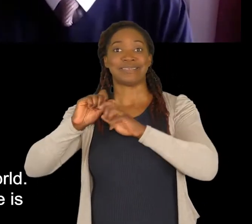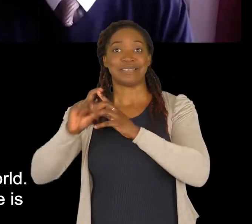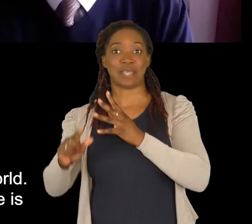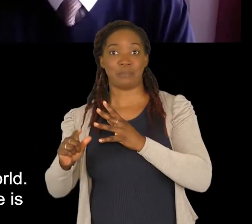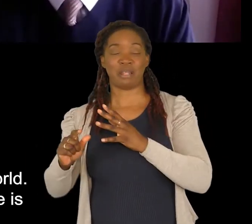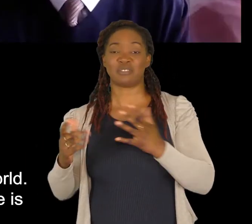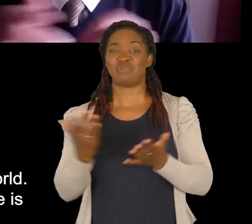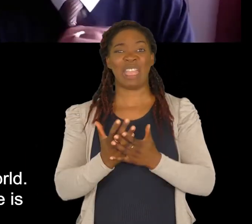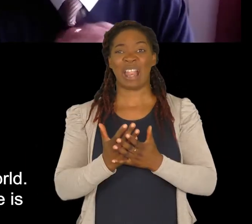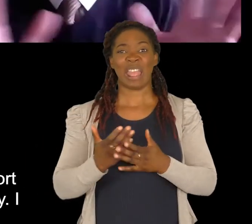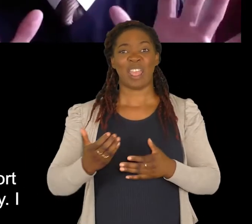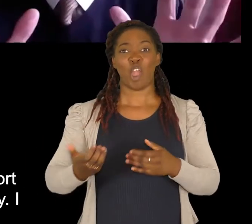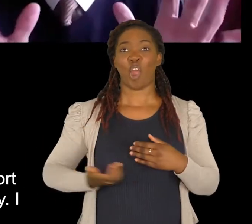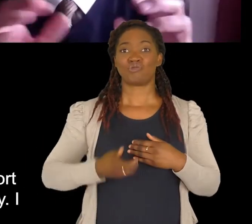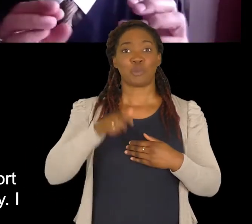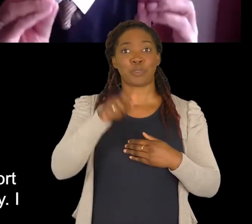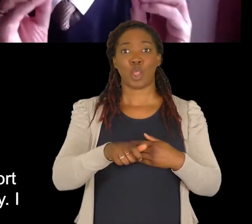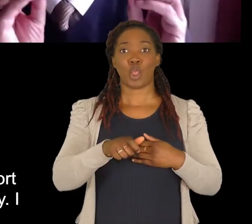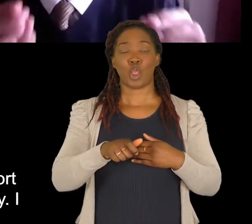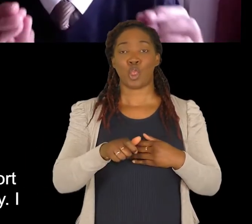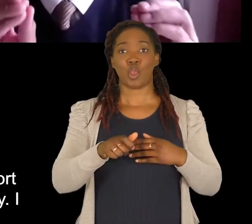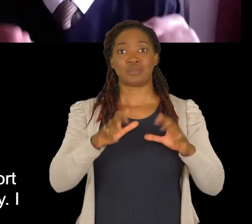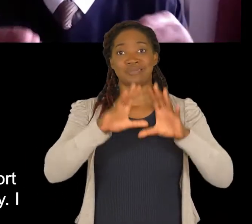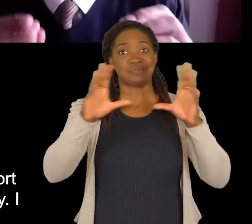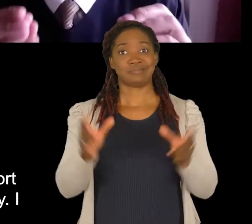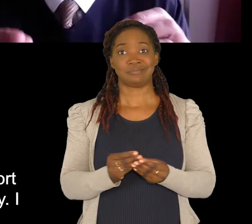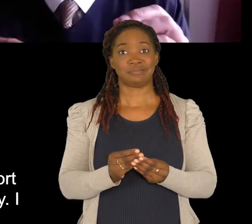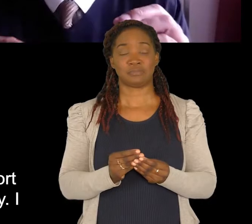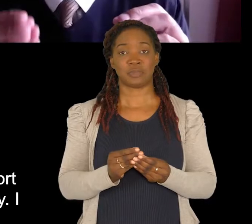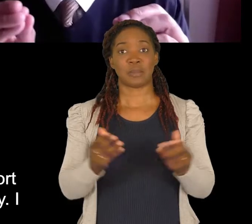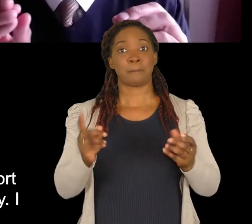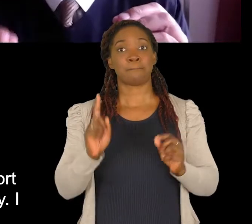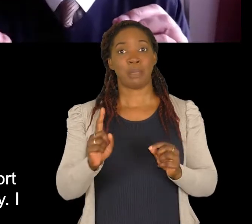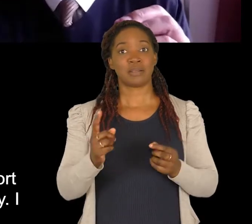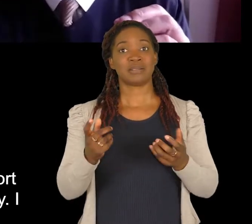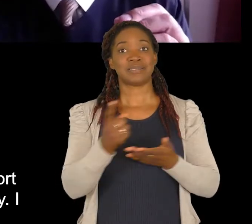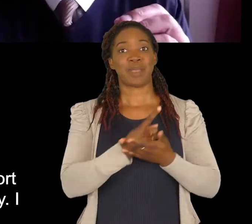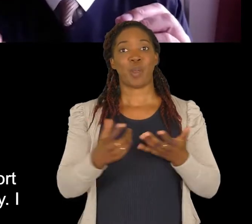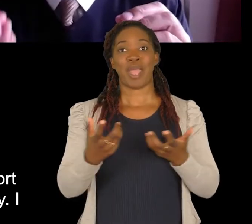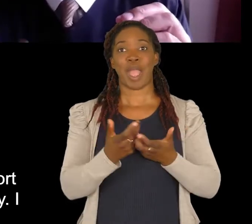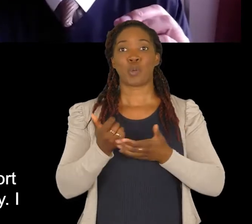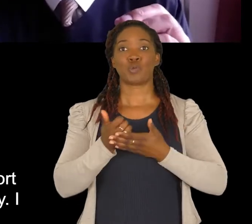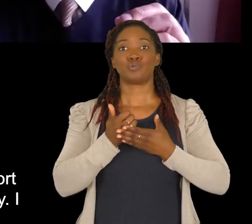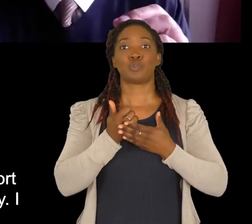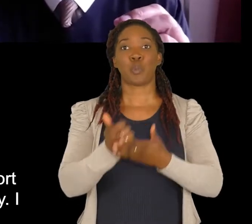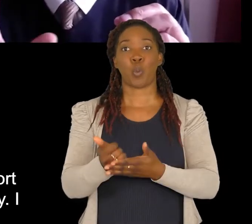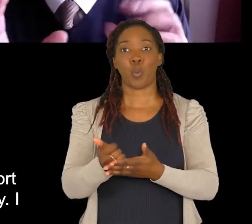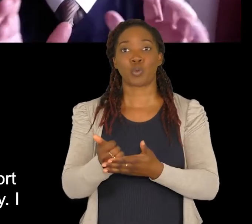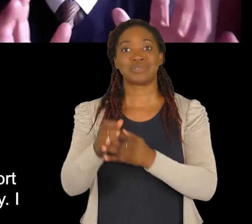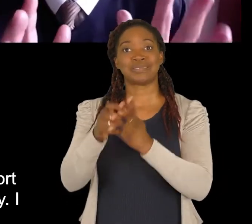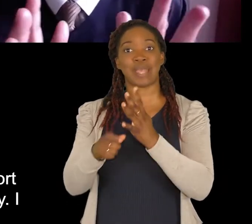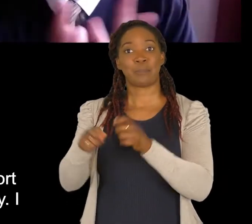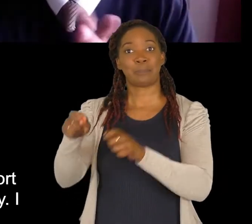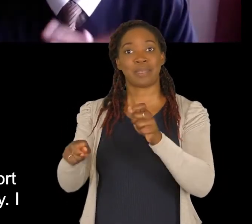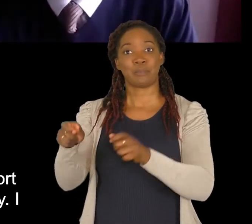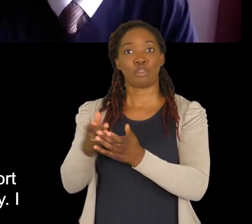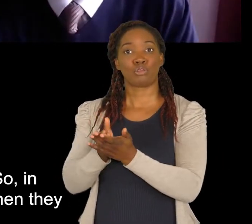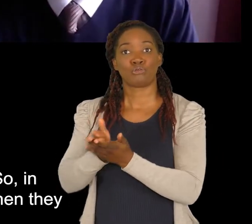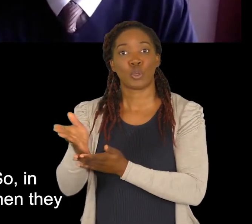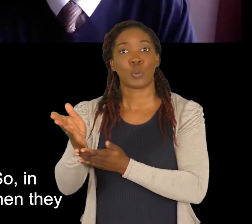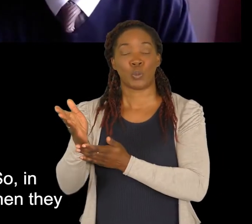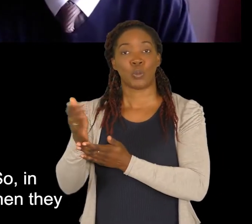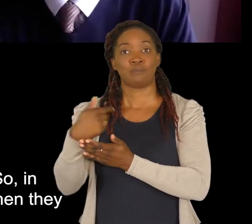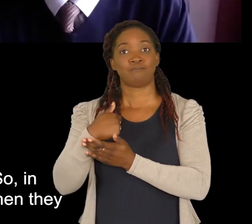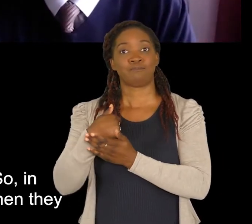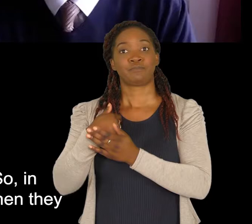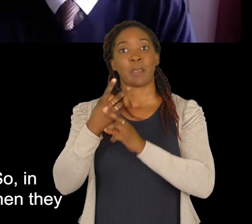is entrepreneurship, right? There's no difference. It's all about how you support those disabled people through their journey. And, you know, I